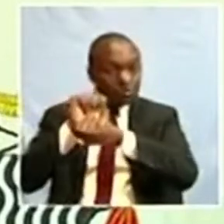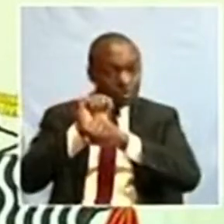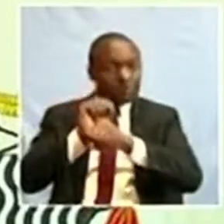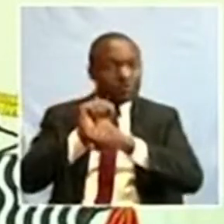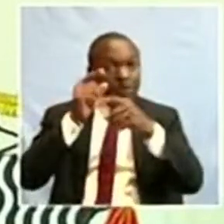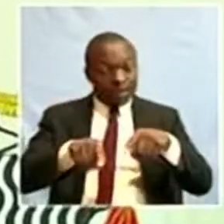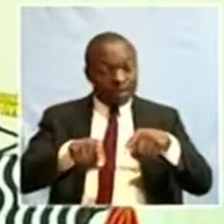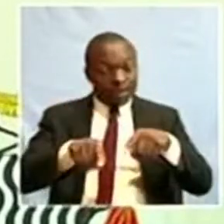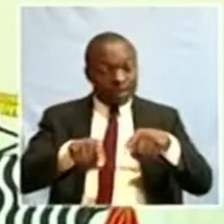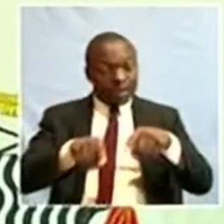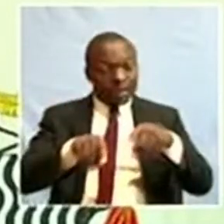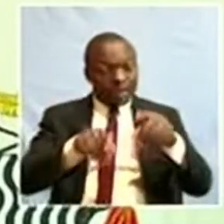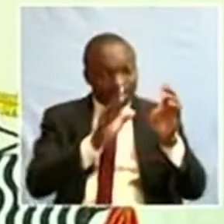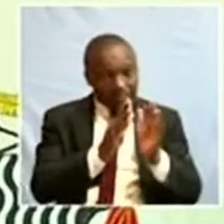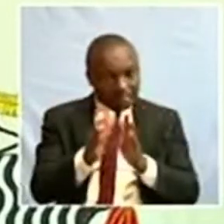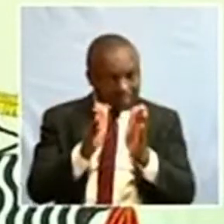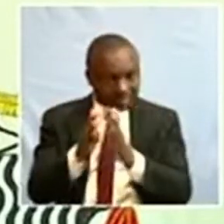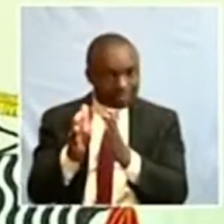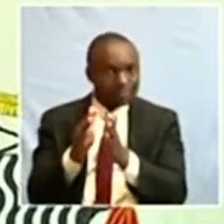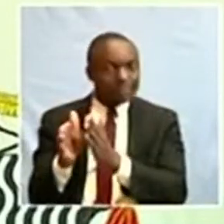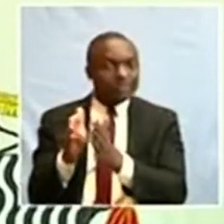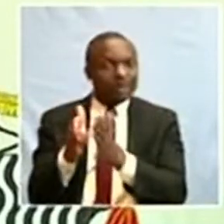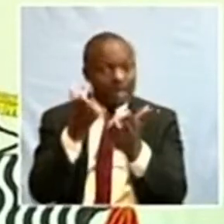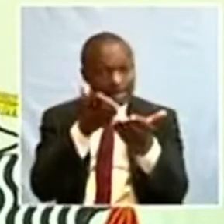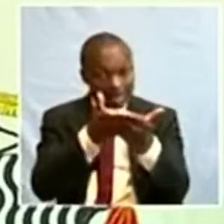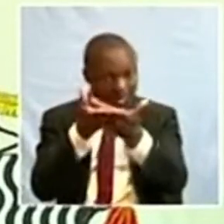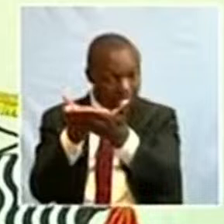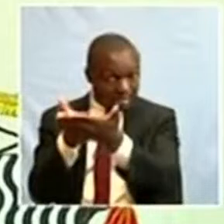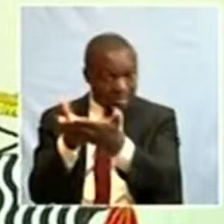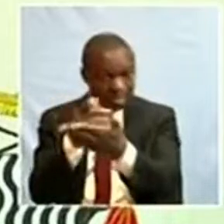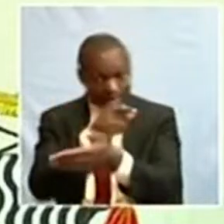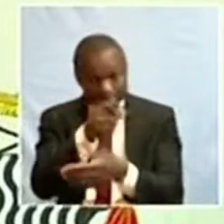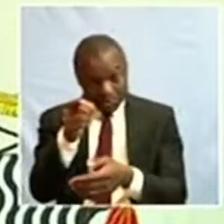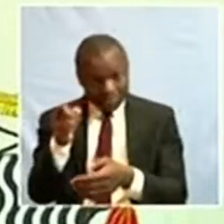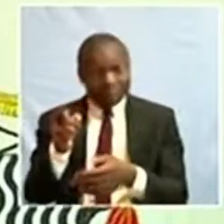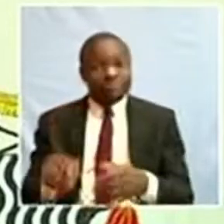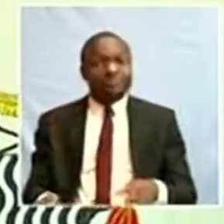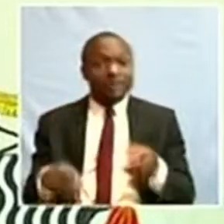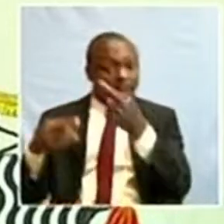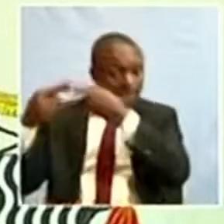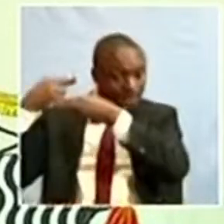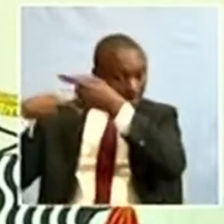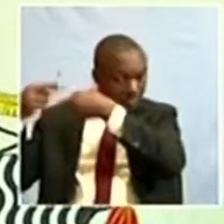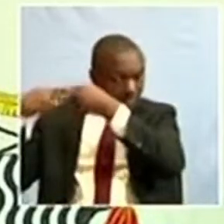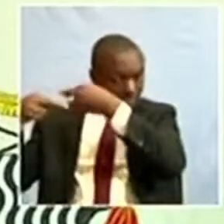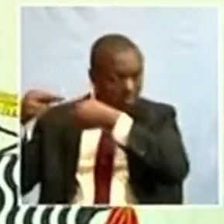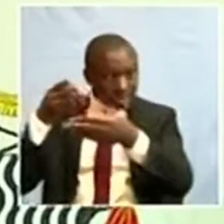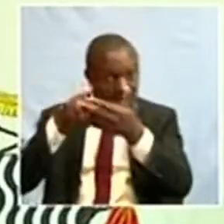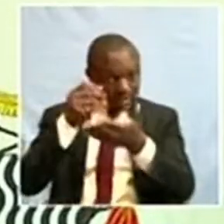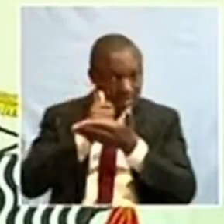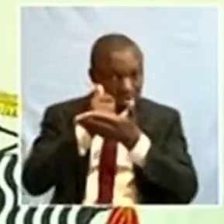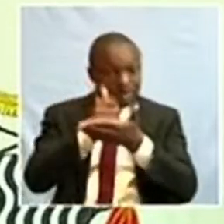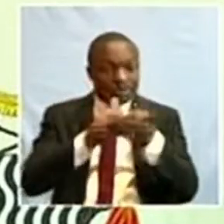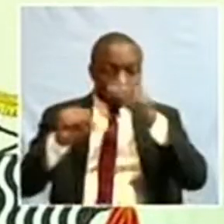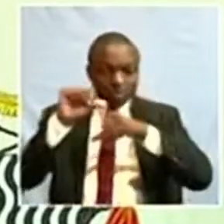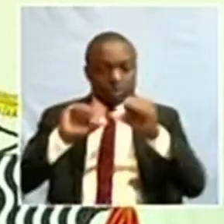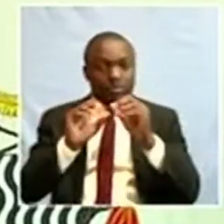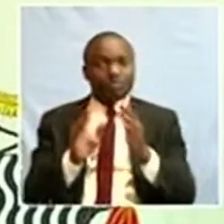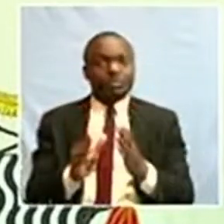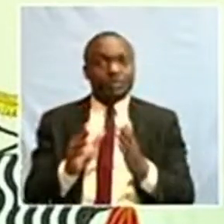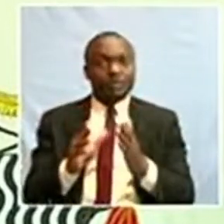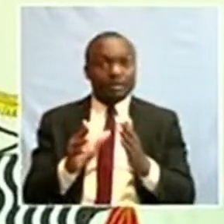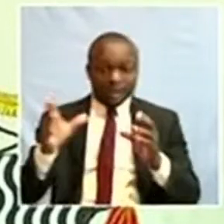document coaching notes. Those reviews, the coaching notes, help the auditors